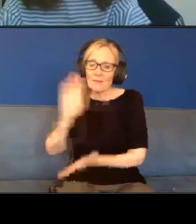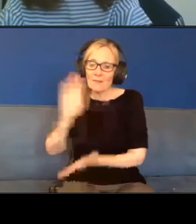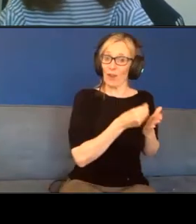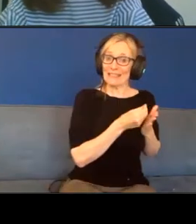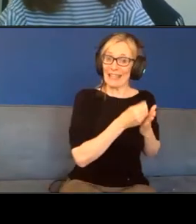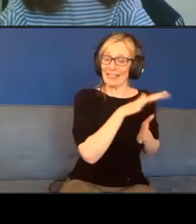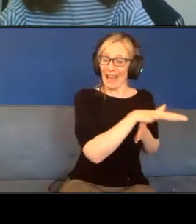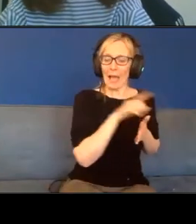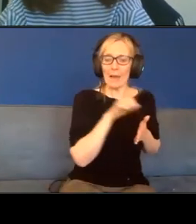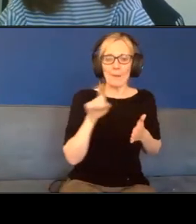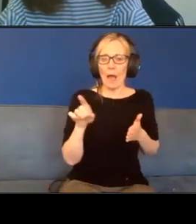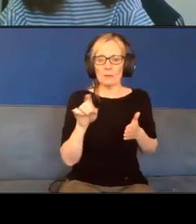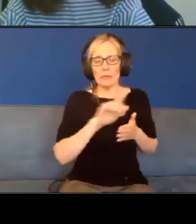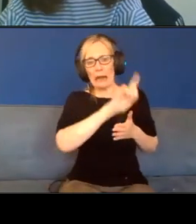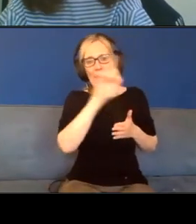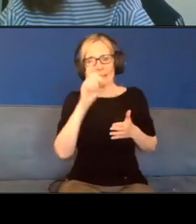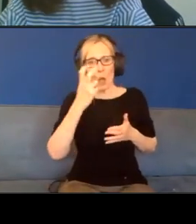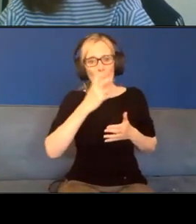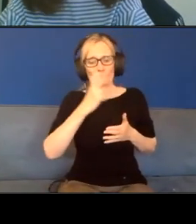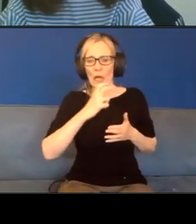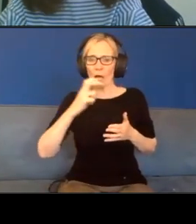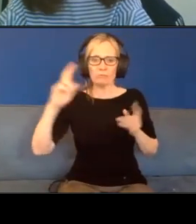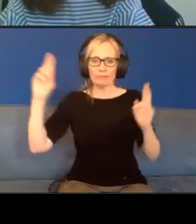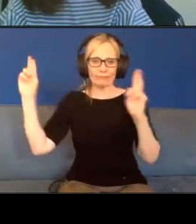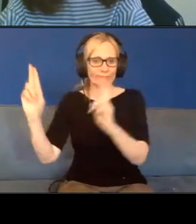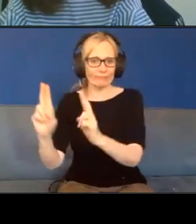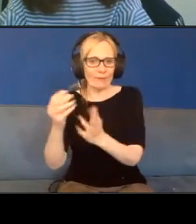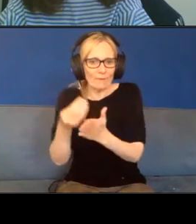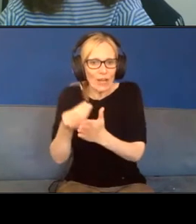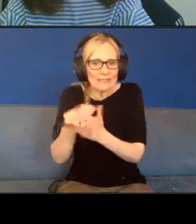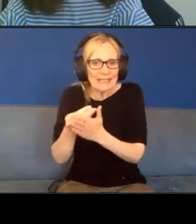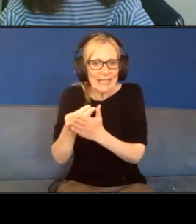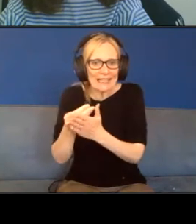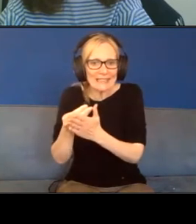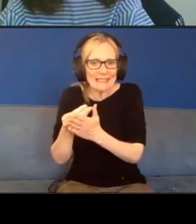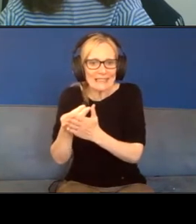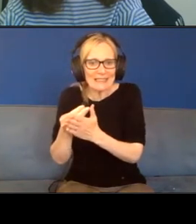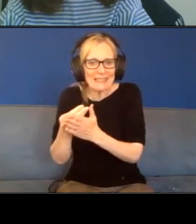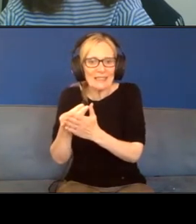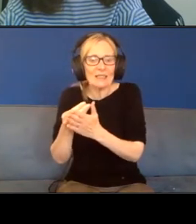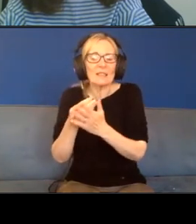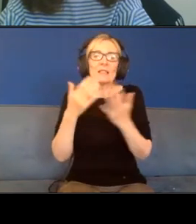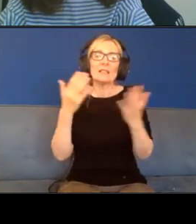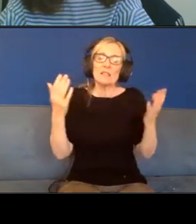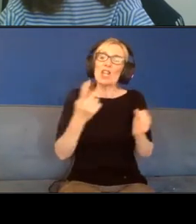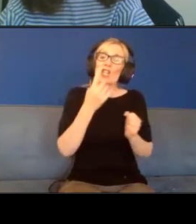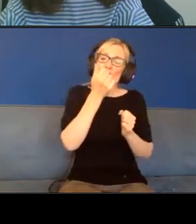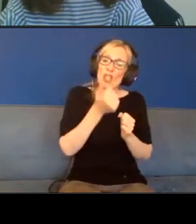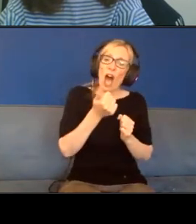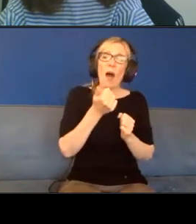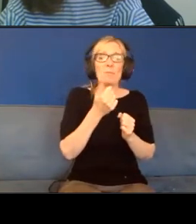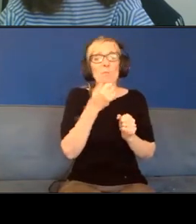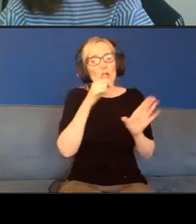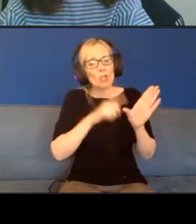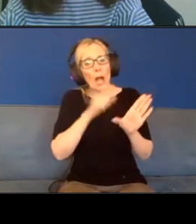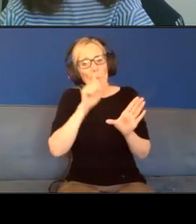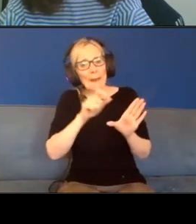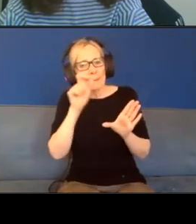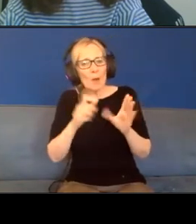of access funding that might be available for children and young people, or kind of people in their early 20s who are just starting out in their